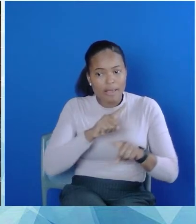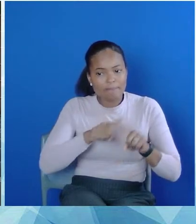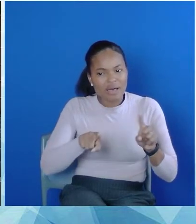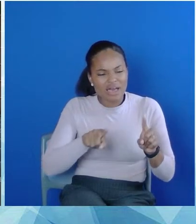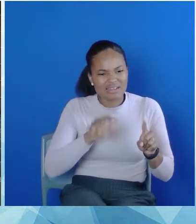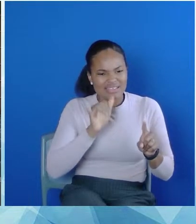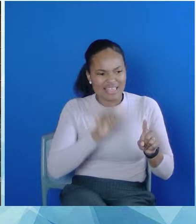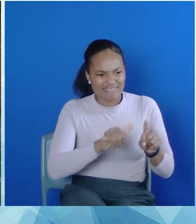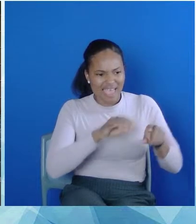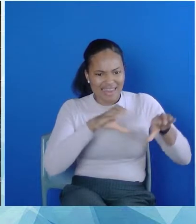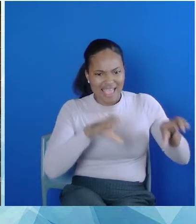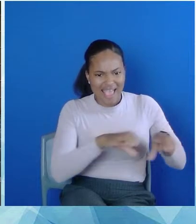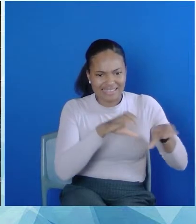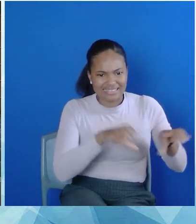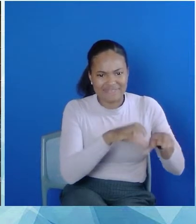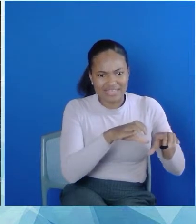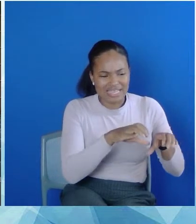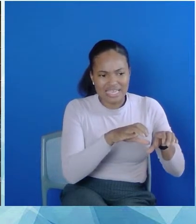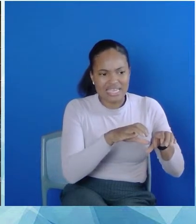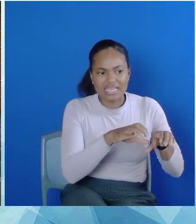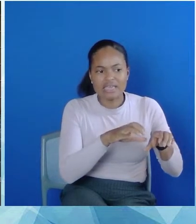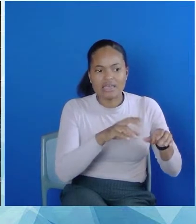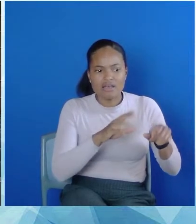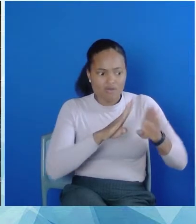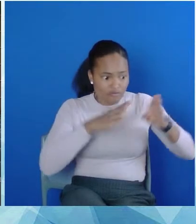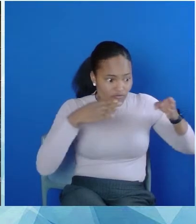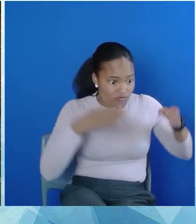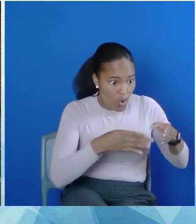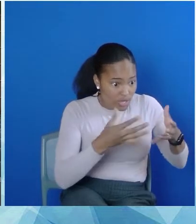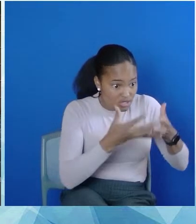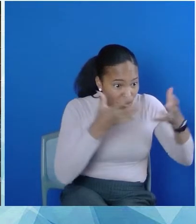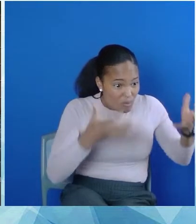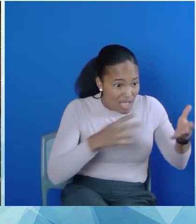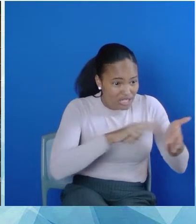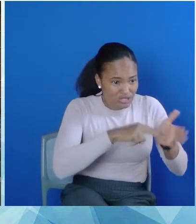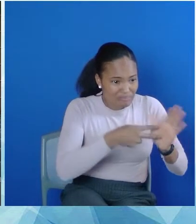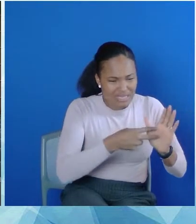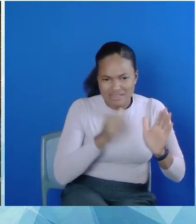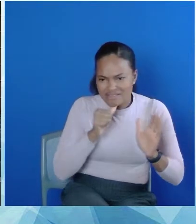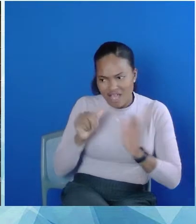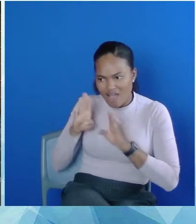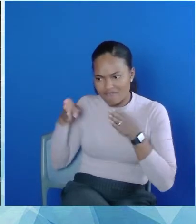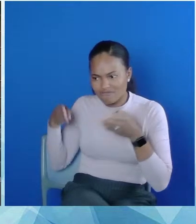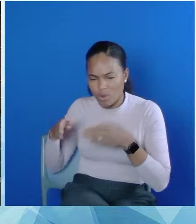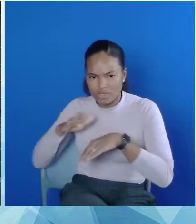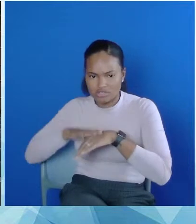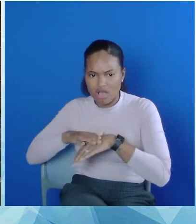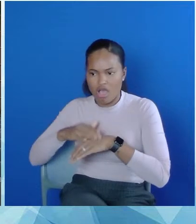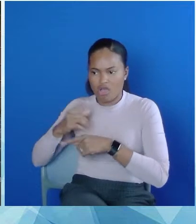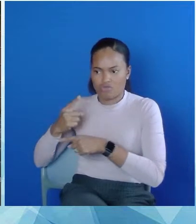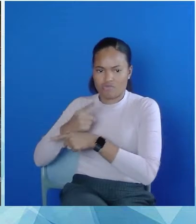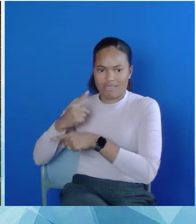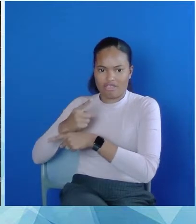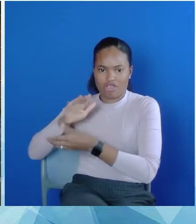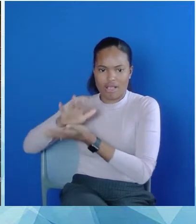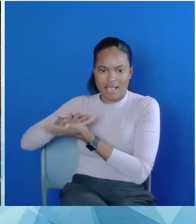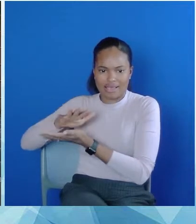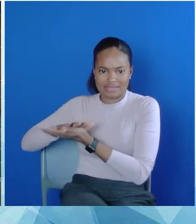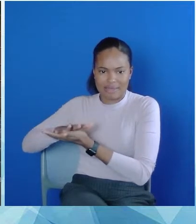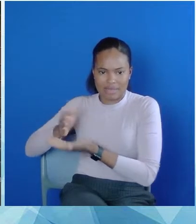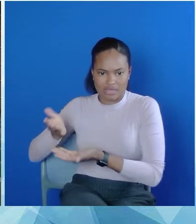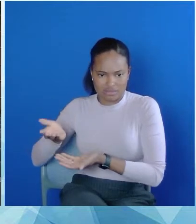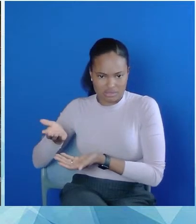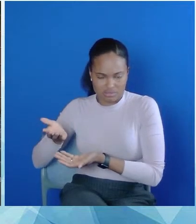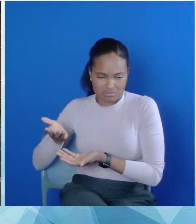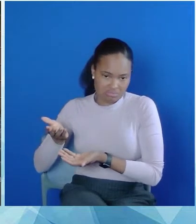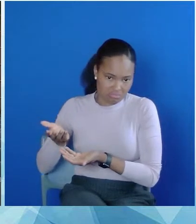from the other educational activities that are going on during the school day? So maybe there